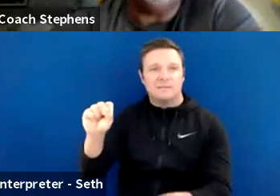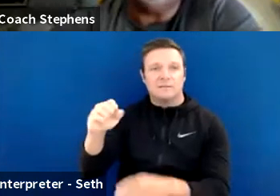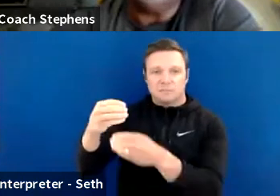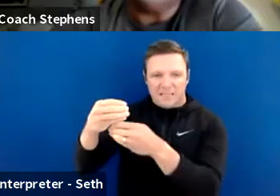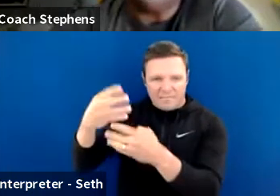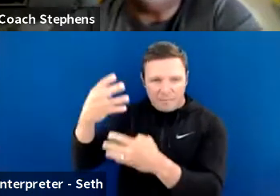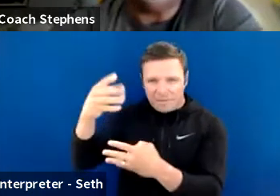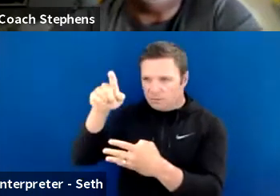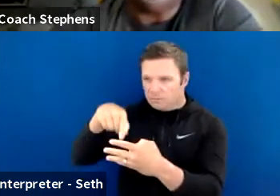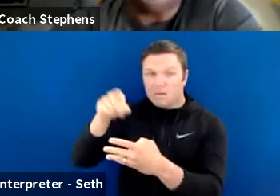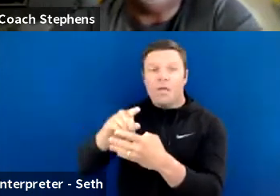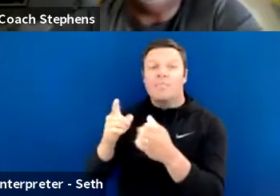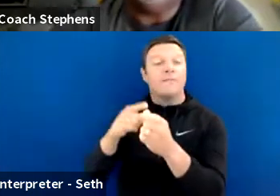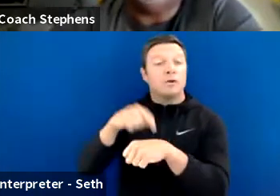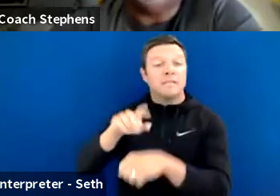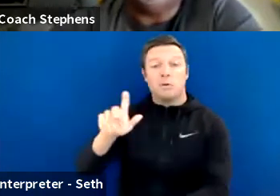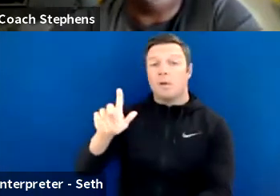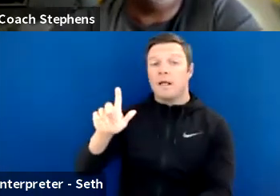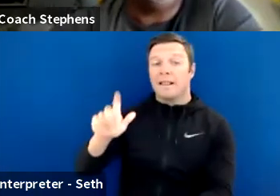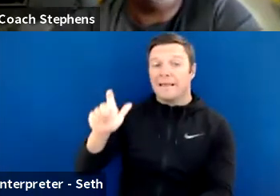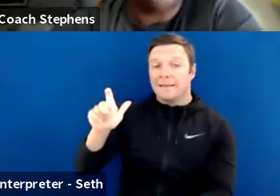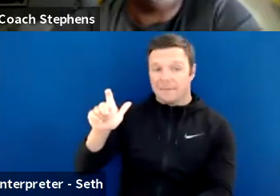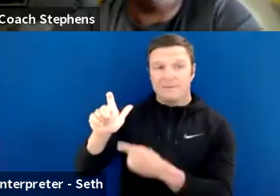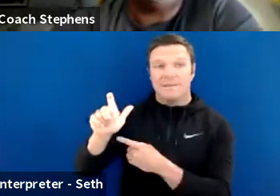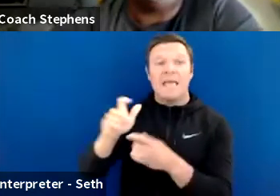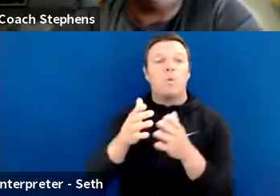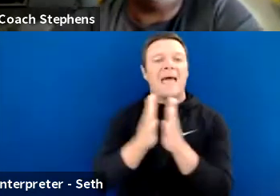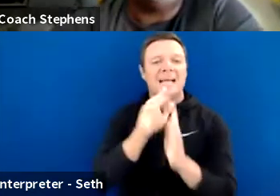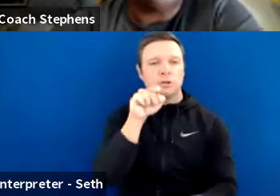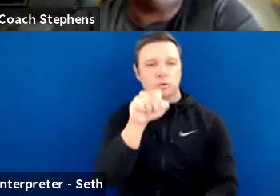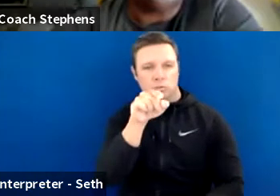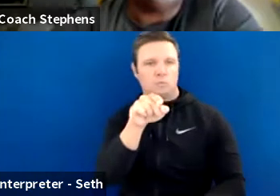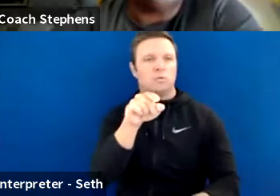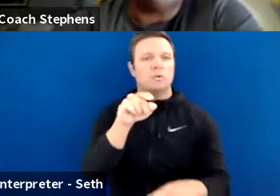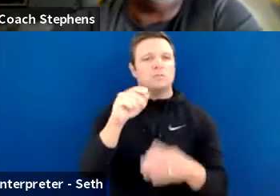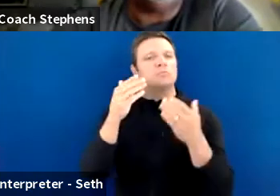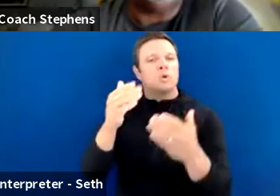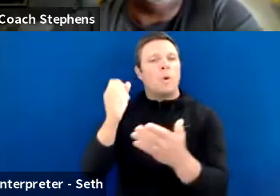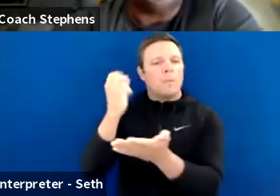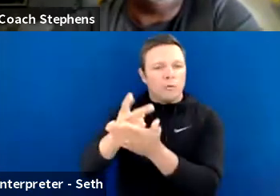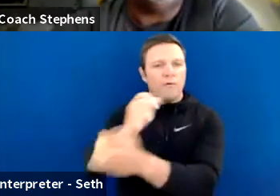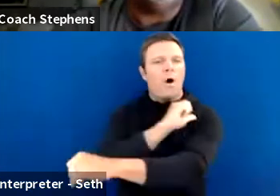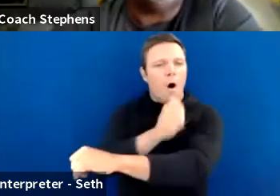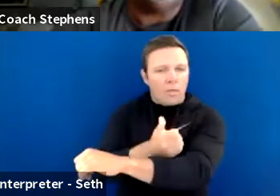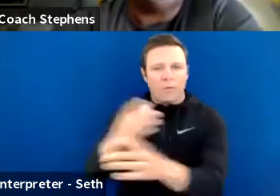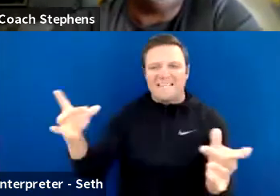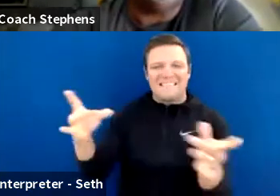first time that you do click that, it's going to ask you to authorize the connection between Canvas and your Zoom account.